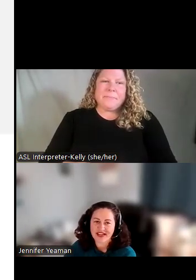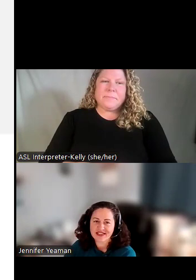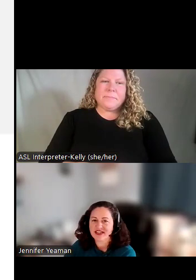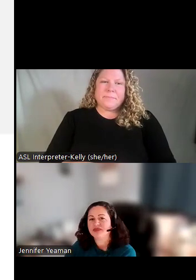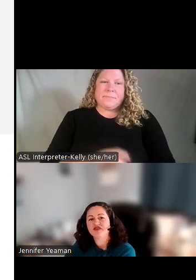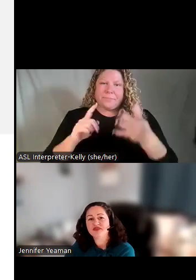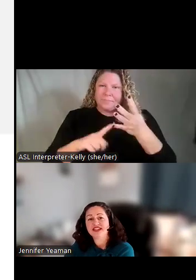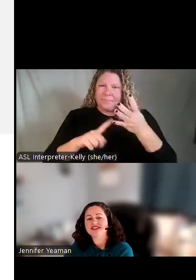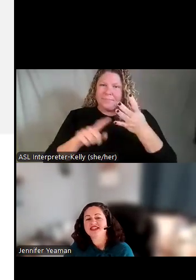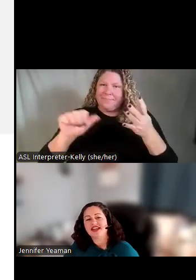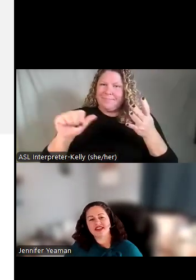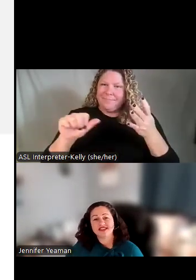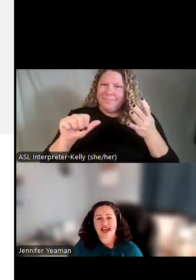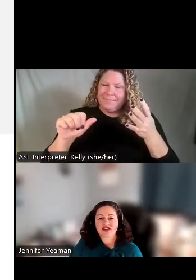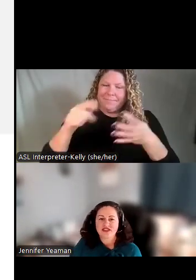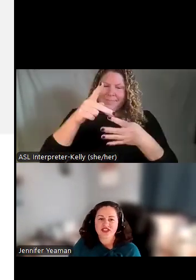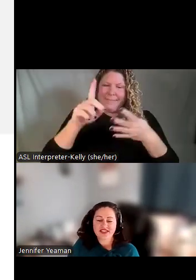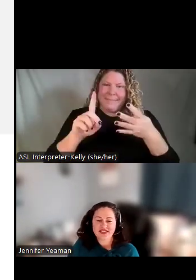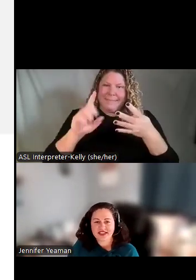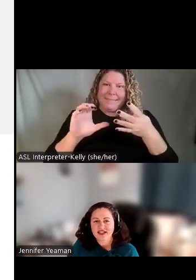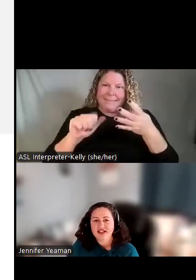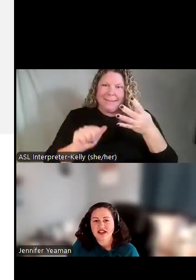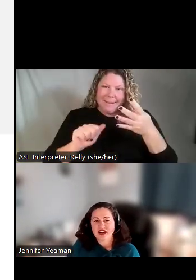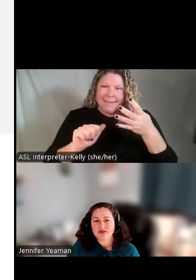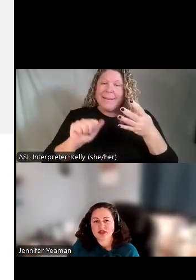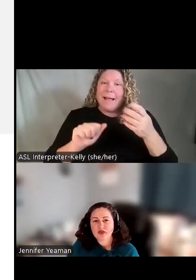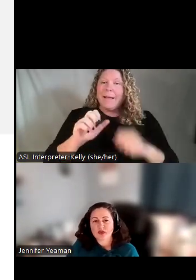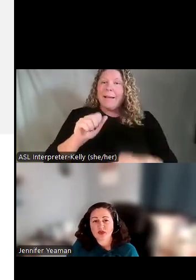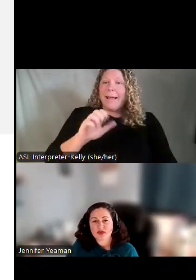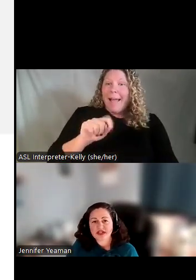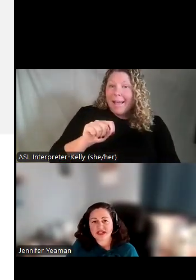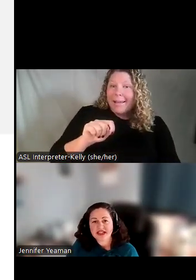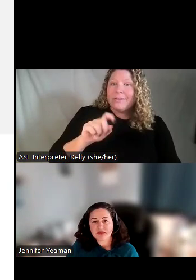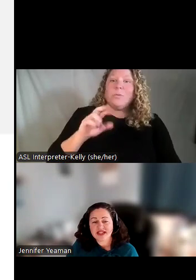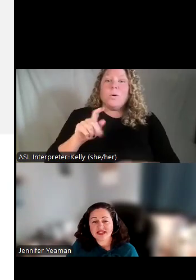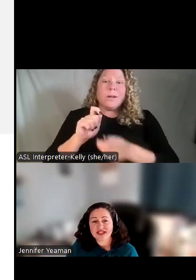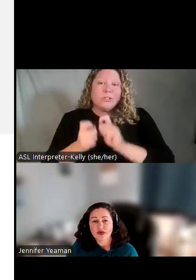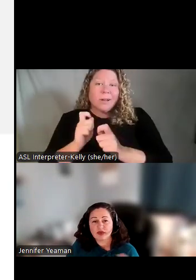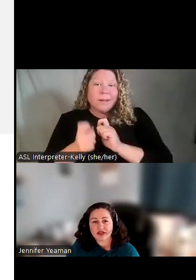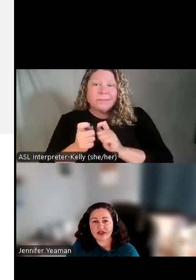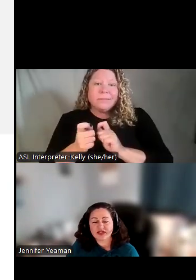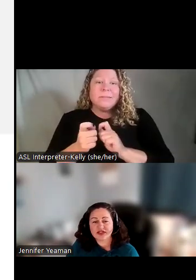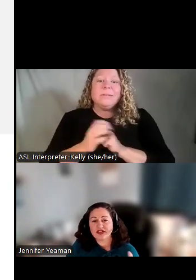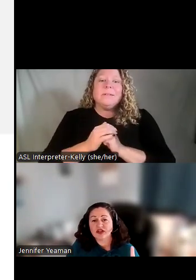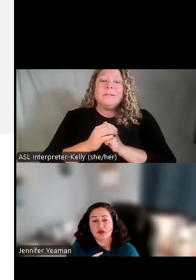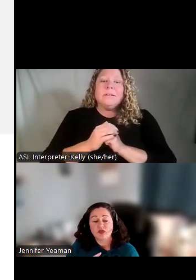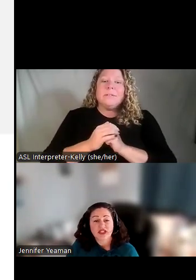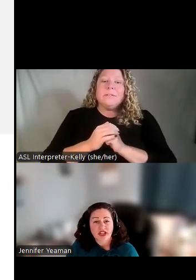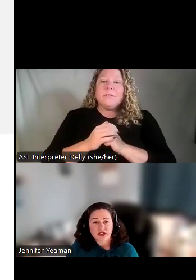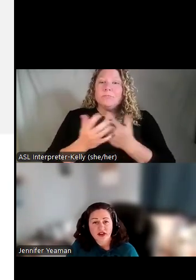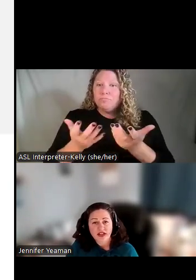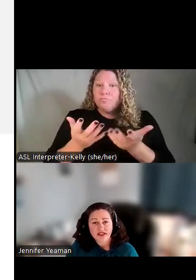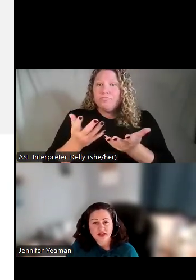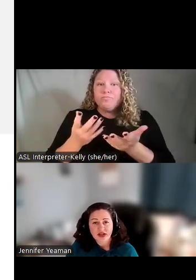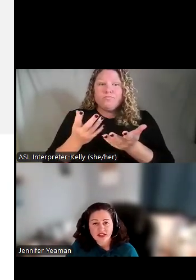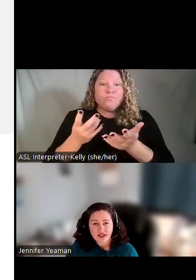All right, and then the last step of PDCA is act or adjust. So we're going to take a minute to see what we learned. We